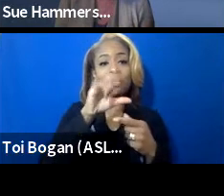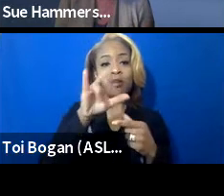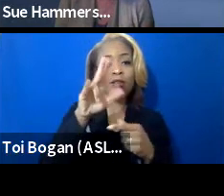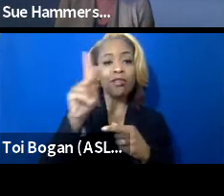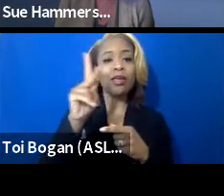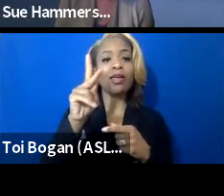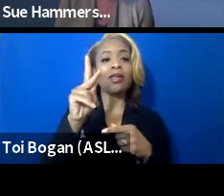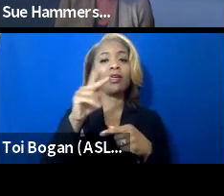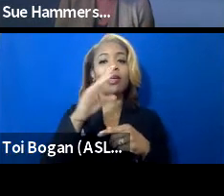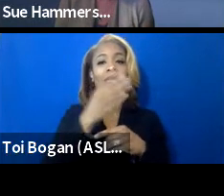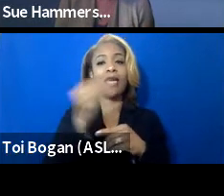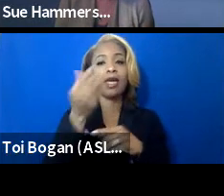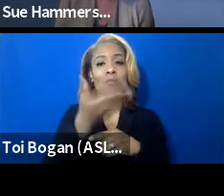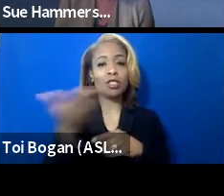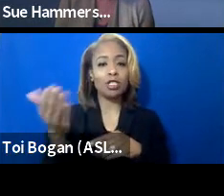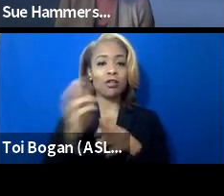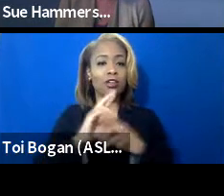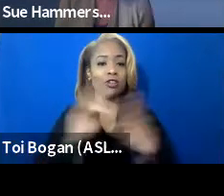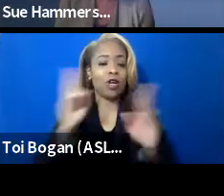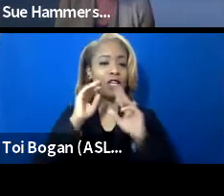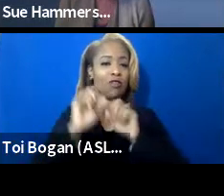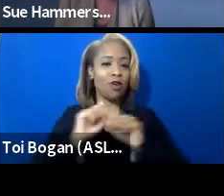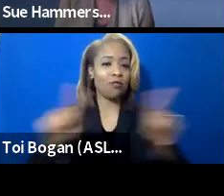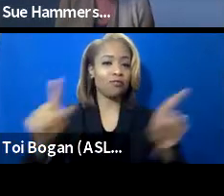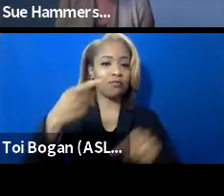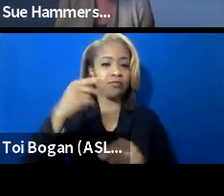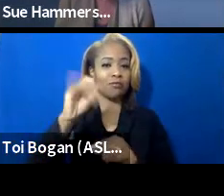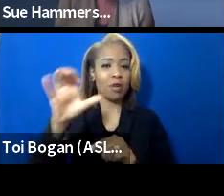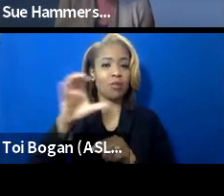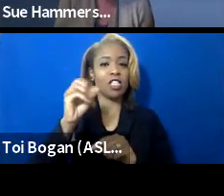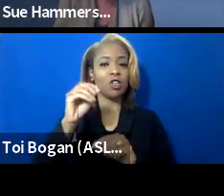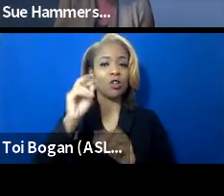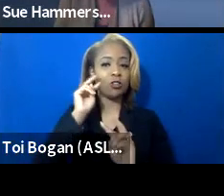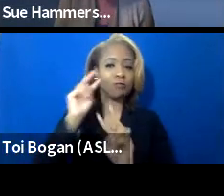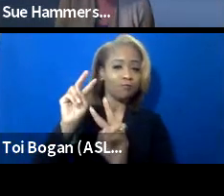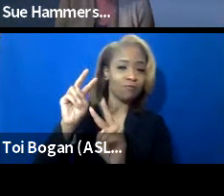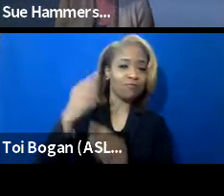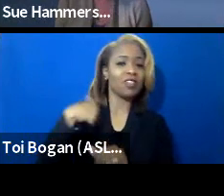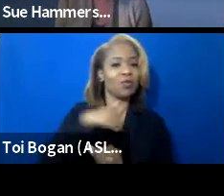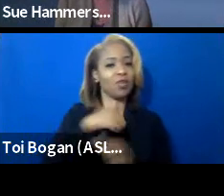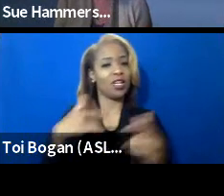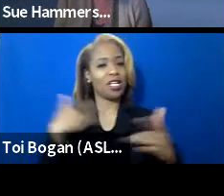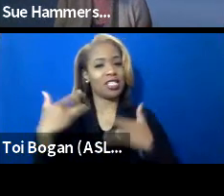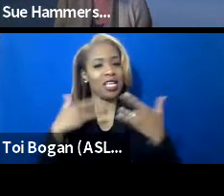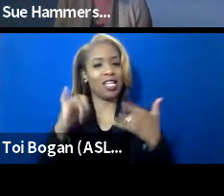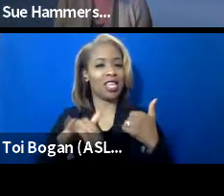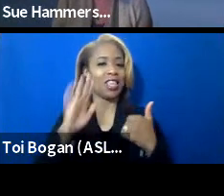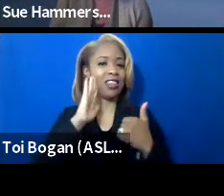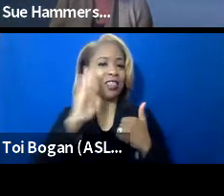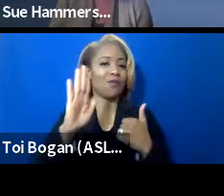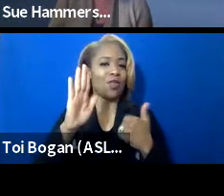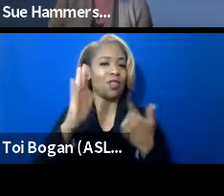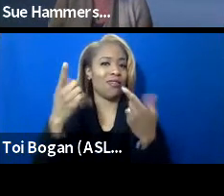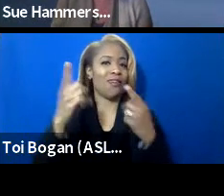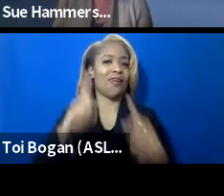public distribution. So stay tuned, and we're excited that that is going to come together in time.